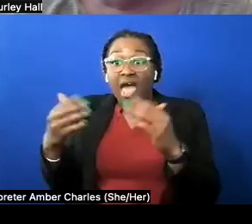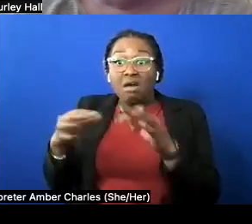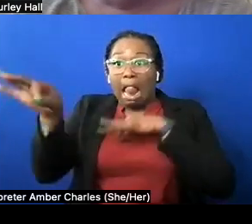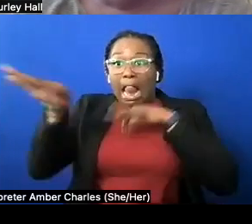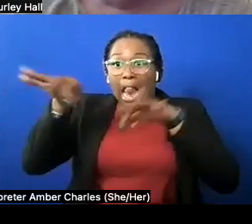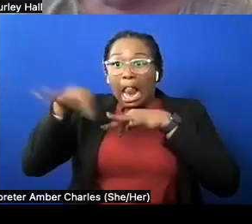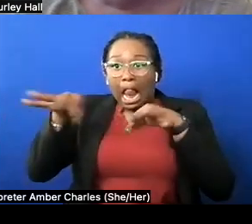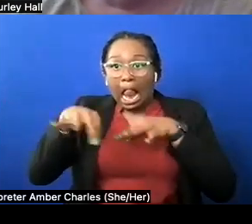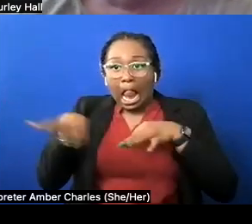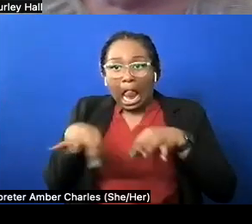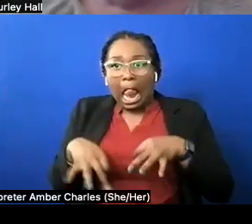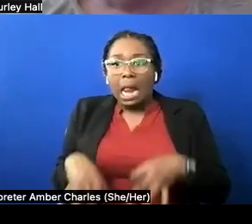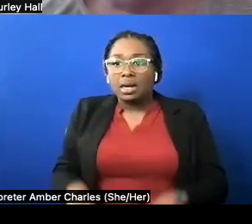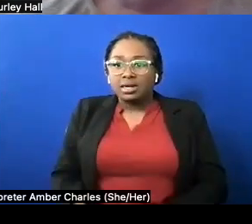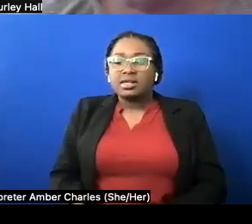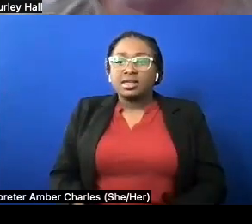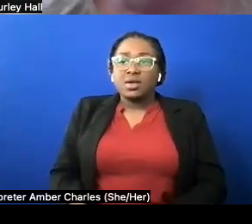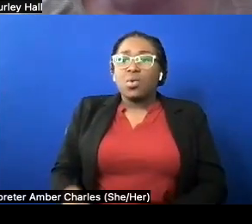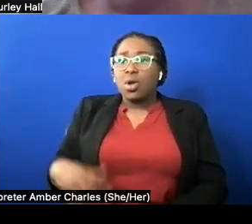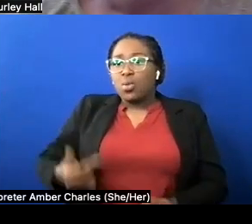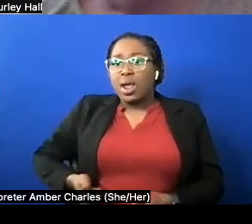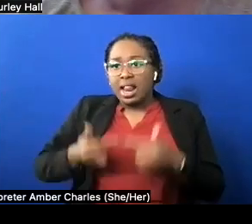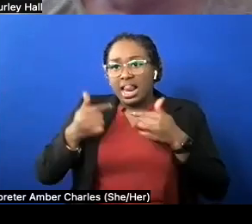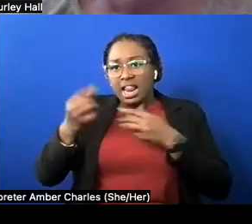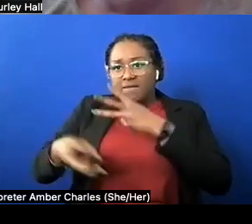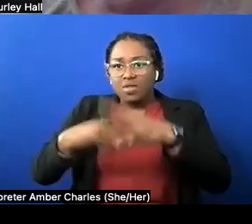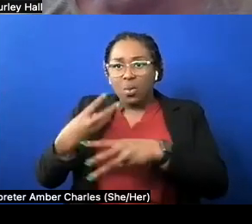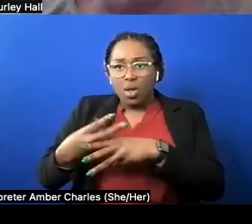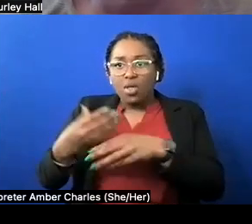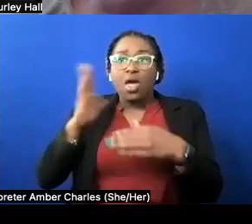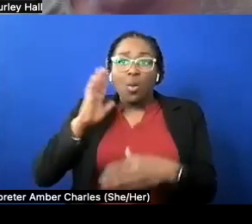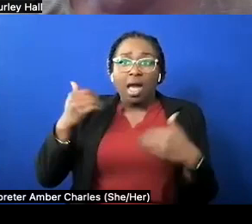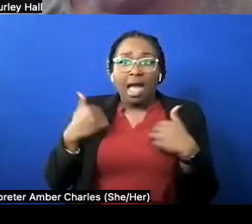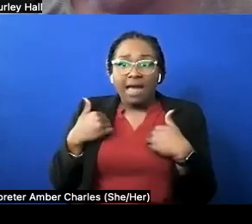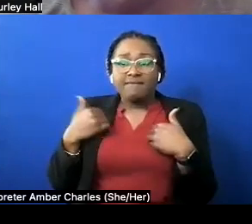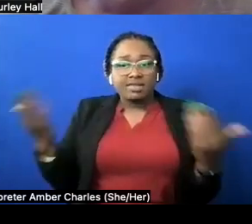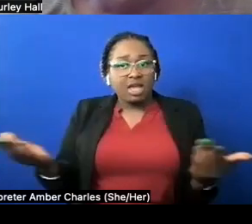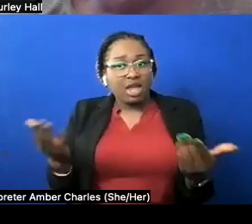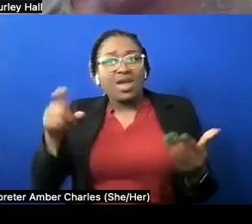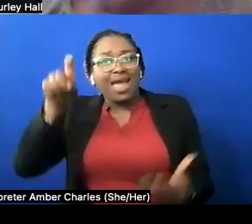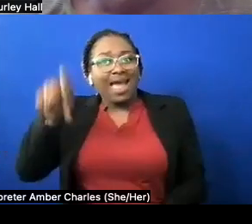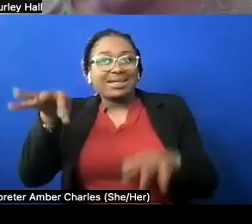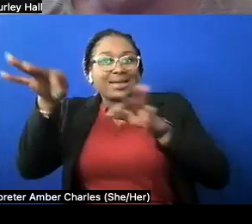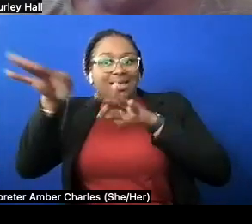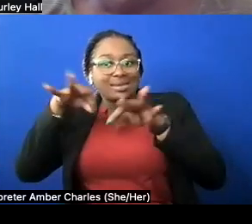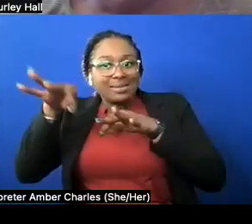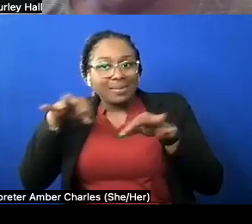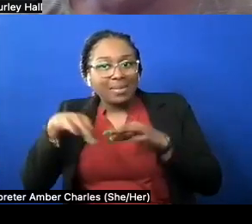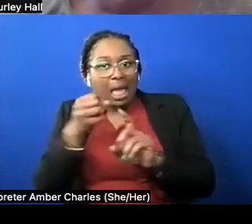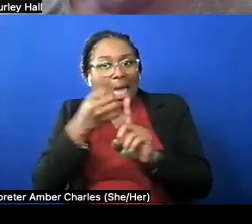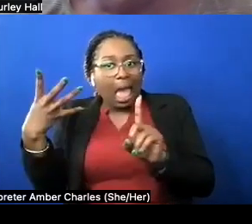we live in a world that will absolutely have us out here having to explain every damn